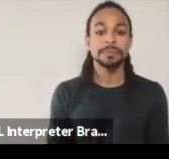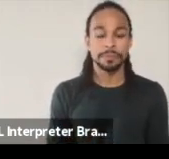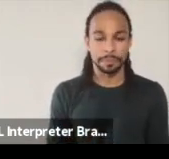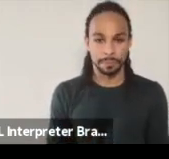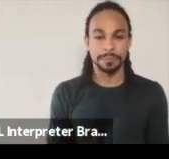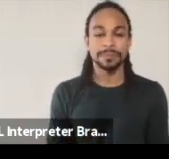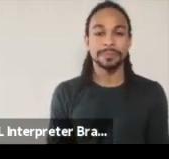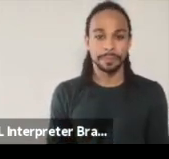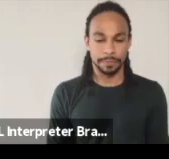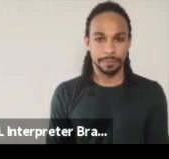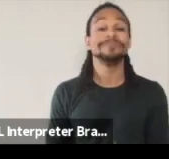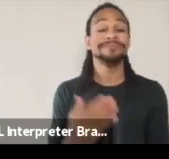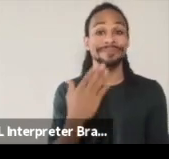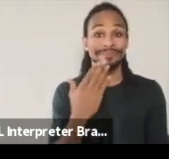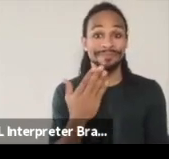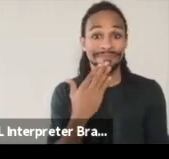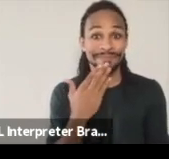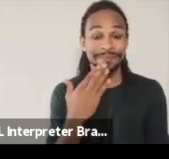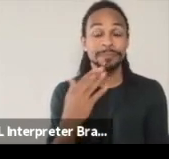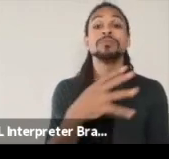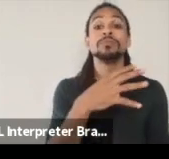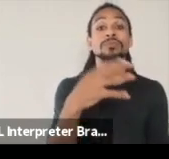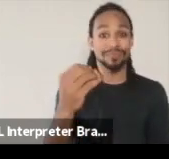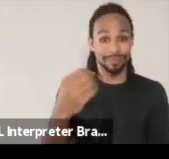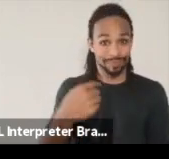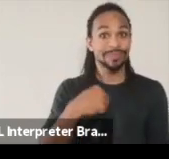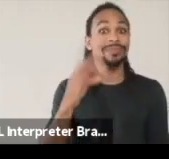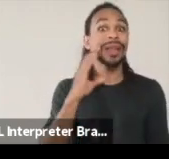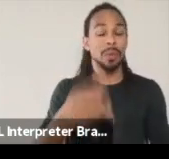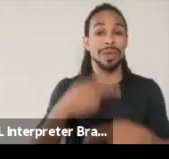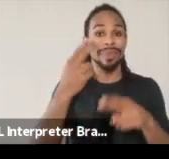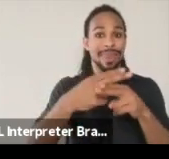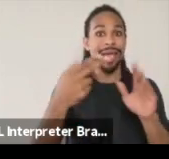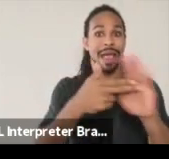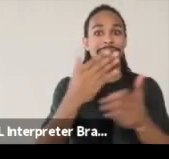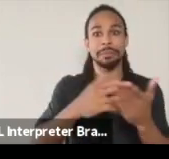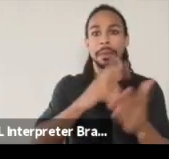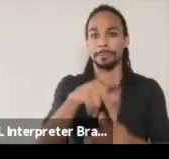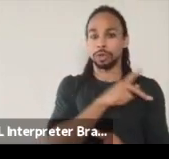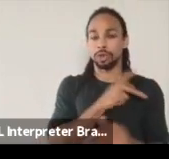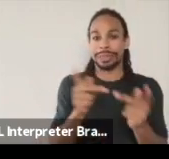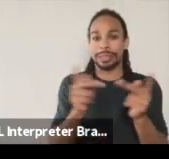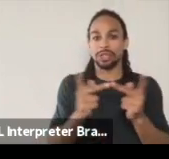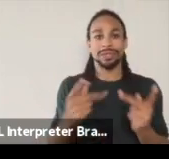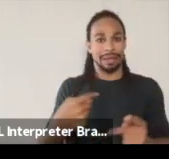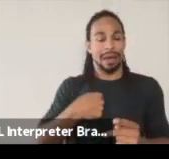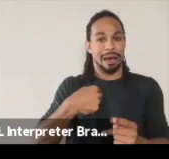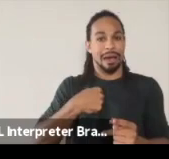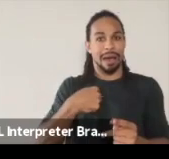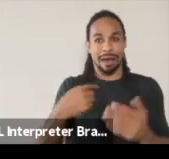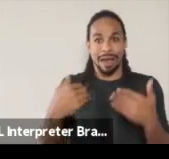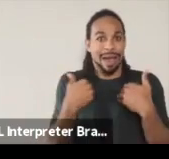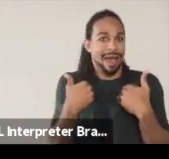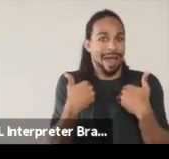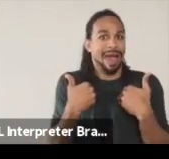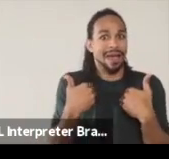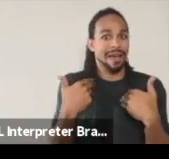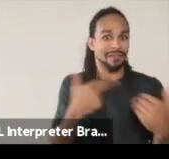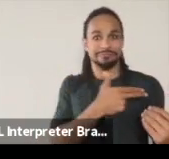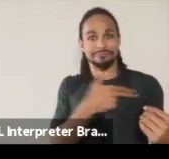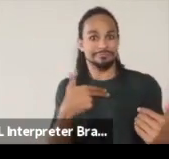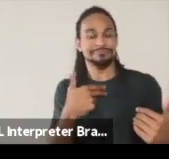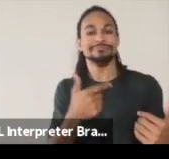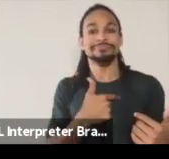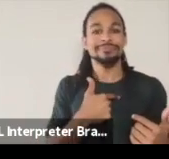I'm going to also just name some of the personal positions that I hold, and I know Alicia and Sujatha are going to share